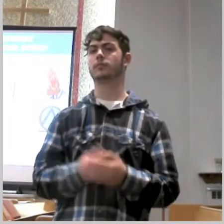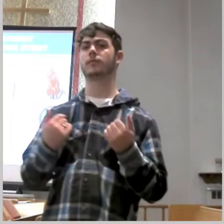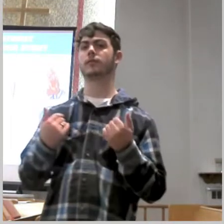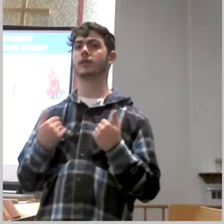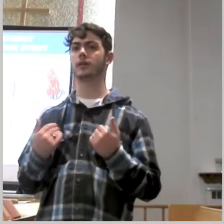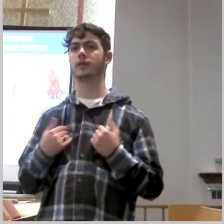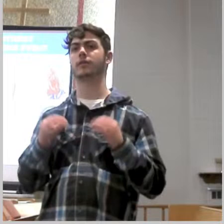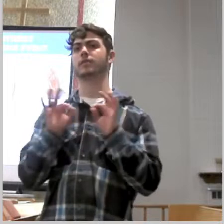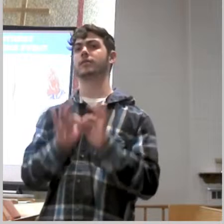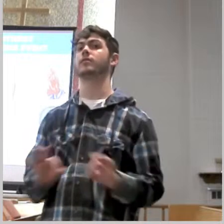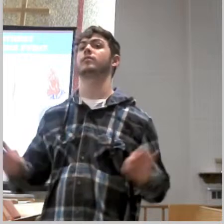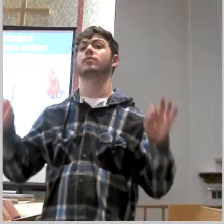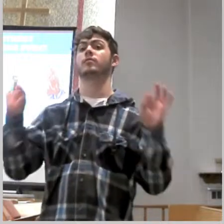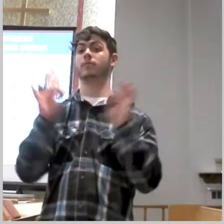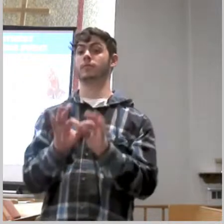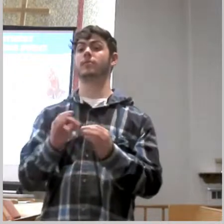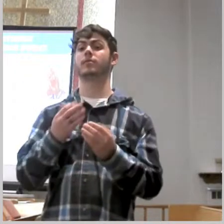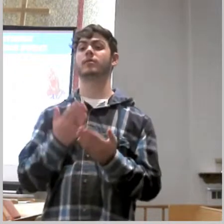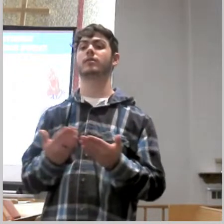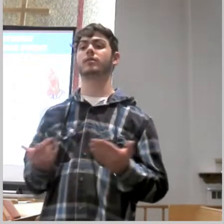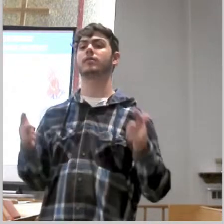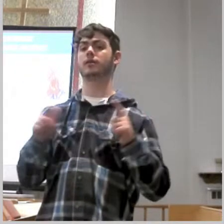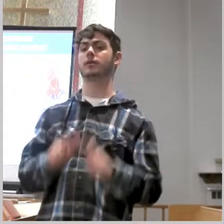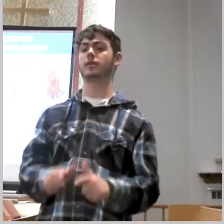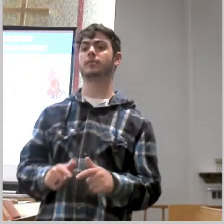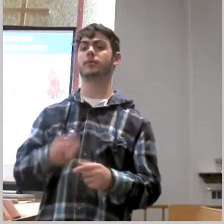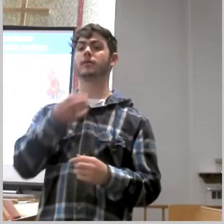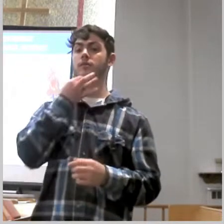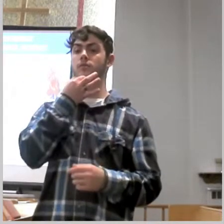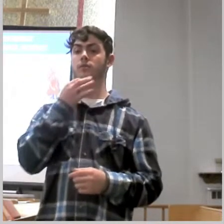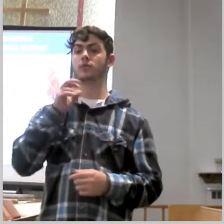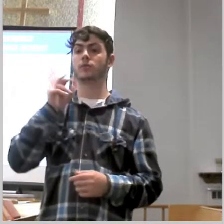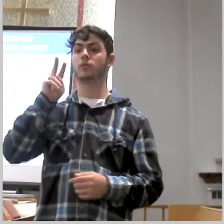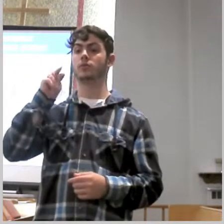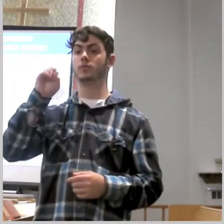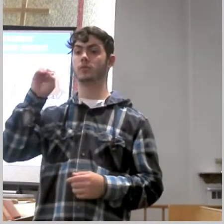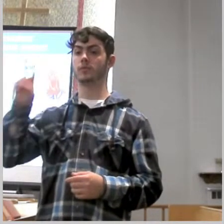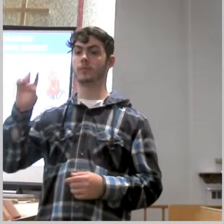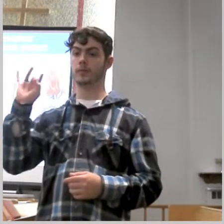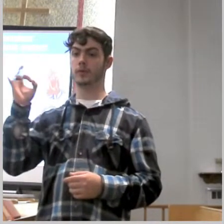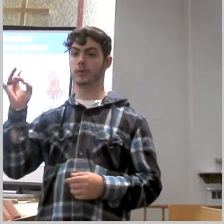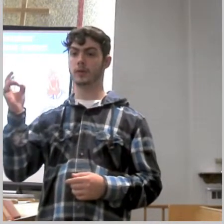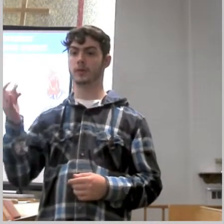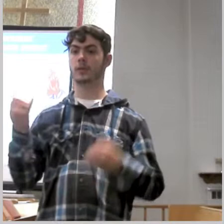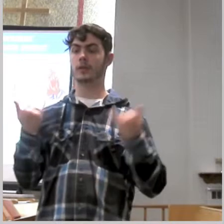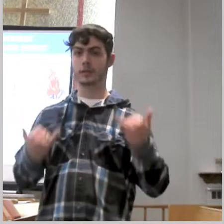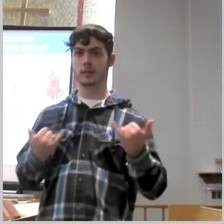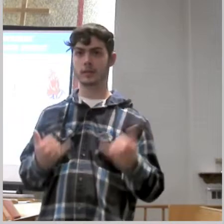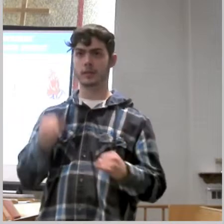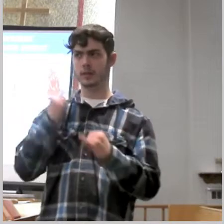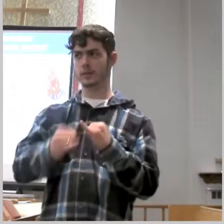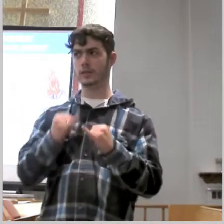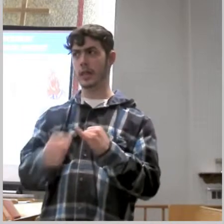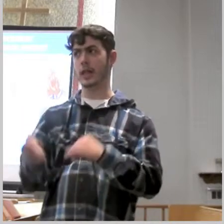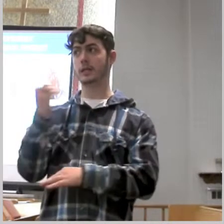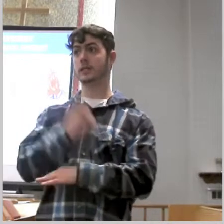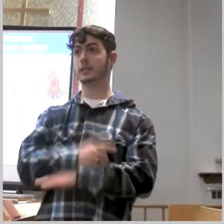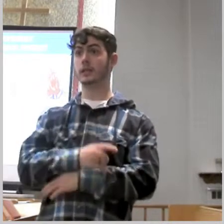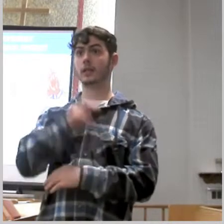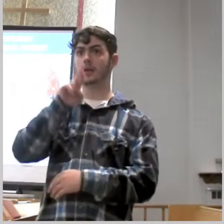breaking event that is coming up very shortly on the 18th. Today will be the last day to RSVP, right? Remember, we have